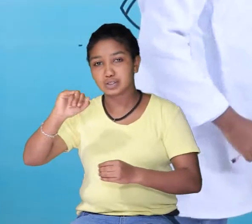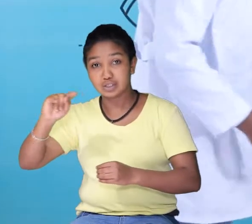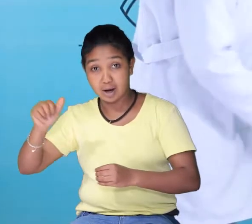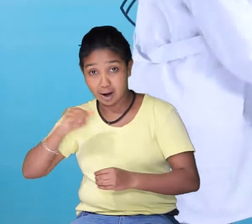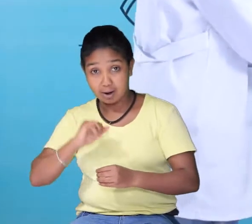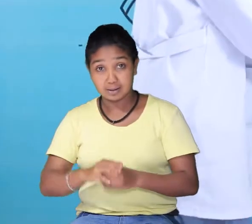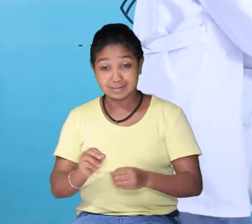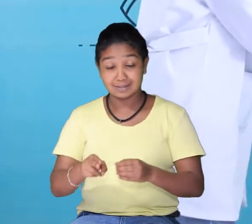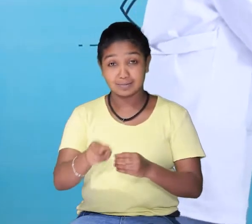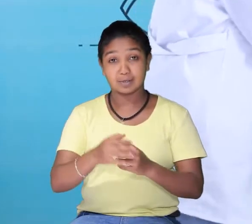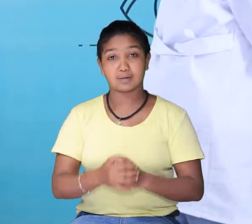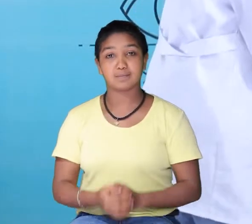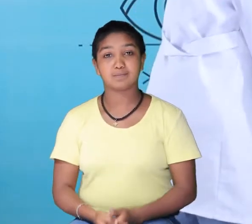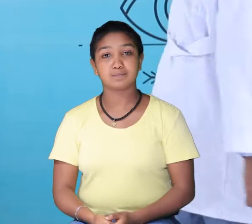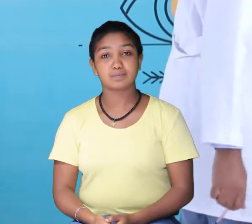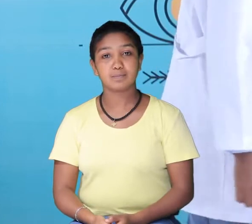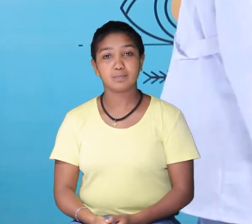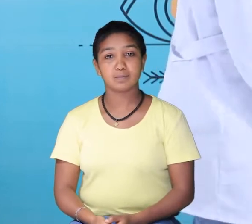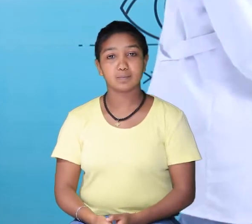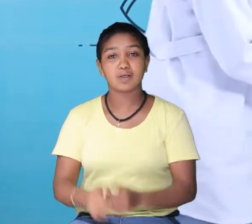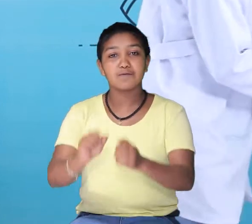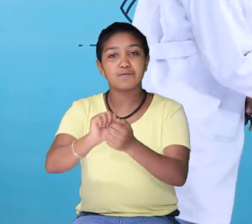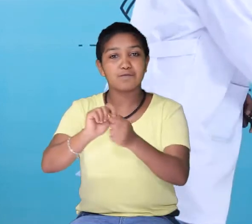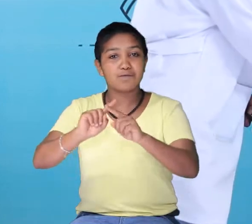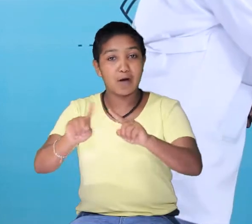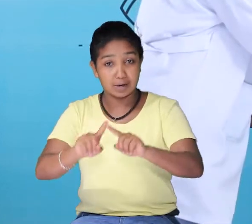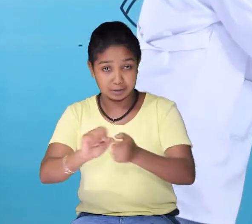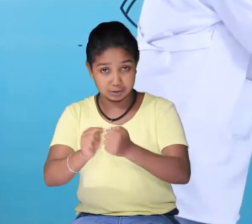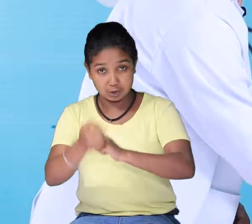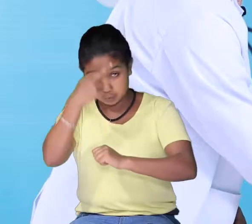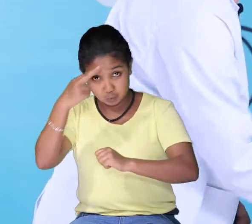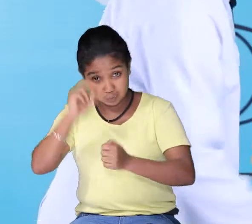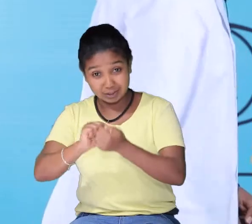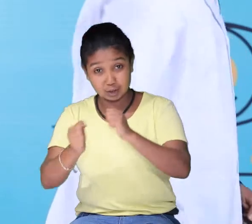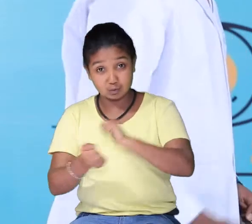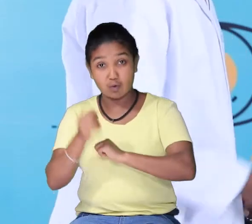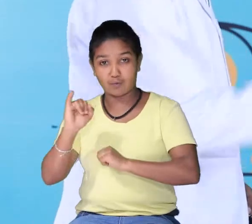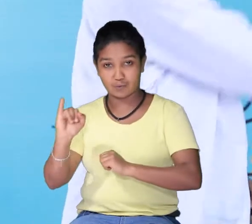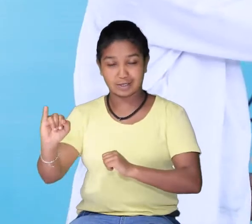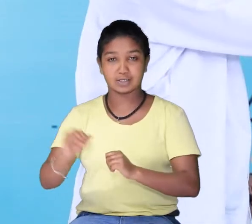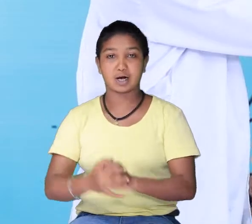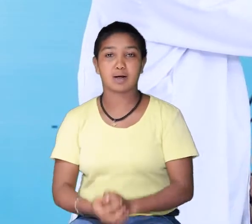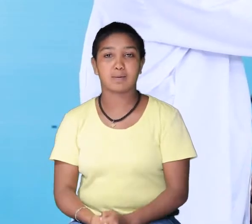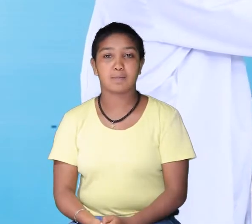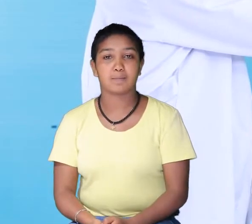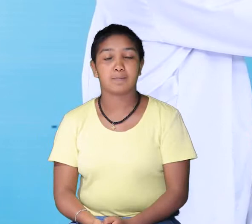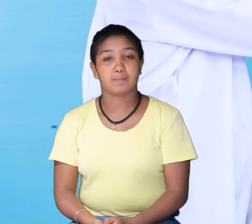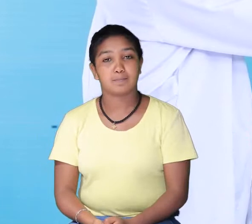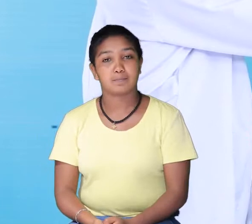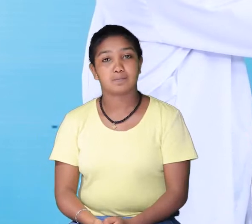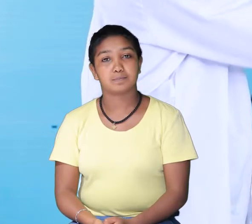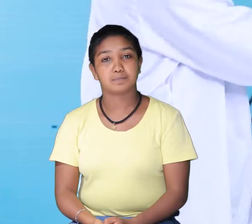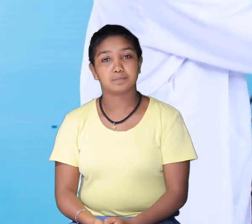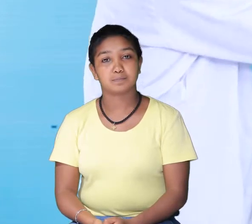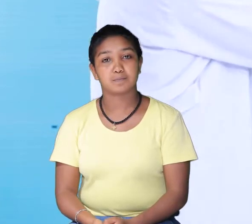So that the speed varies due to the change of the moment of inertia.